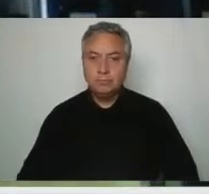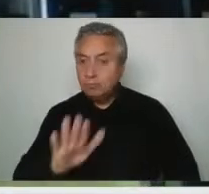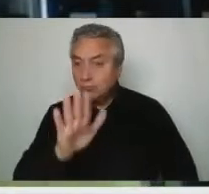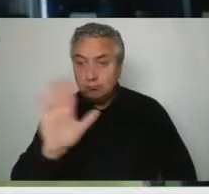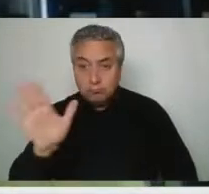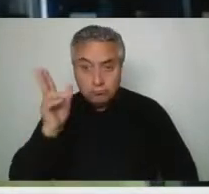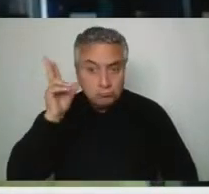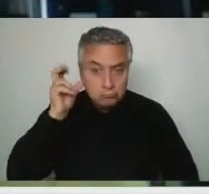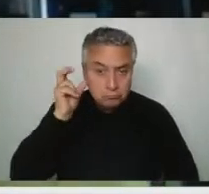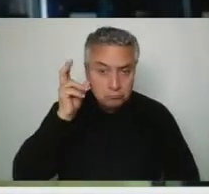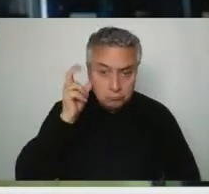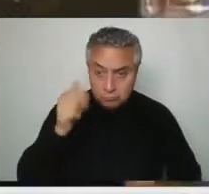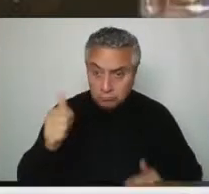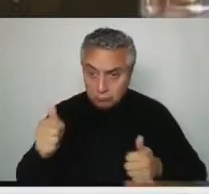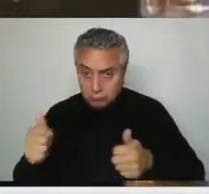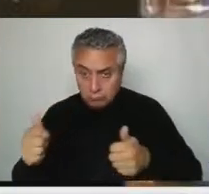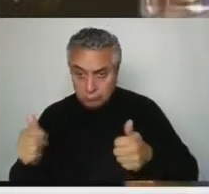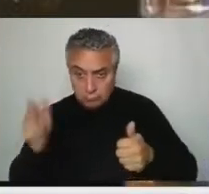Can you hear me?